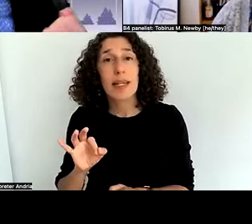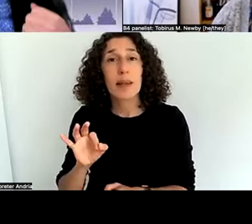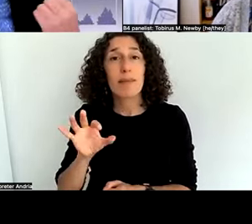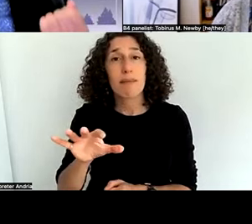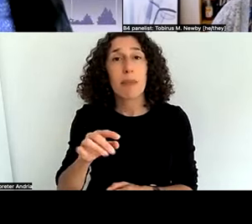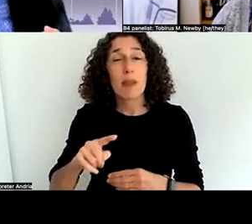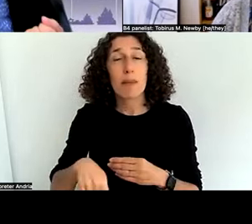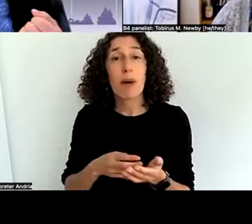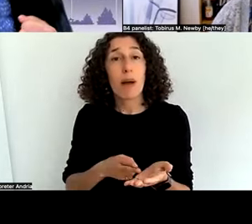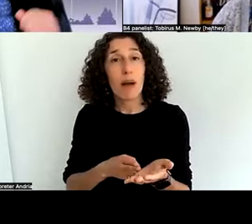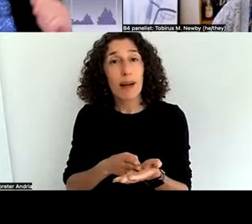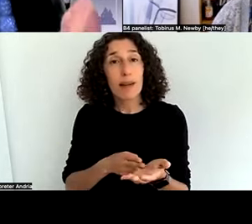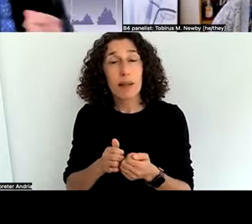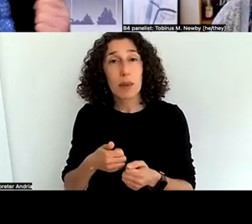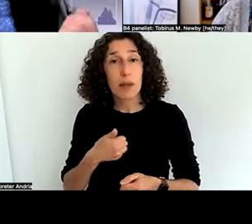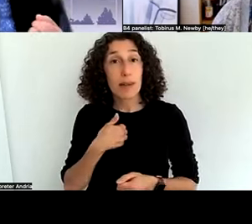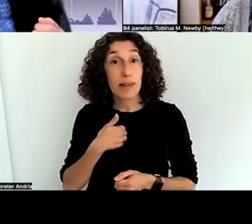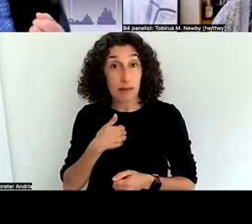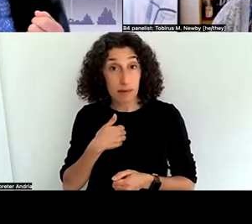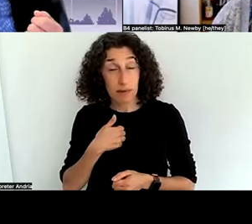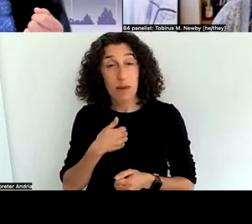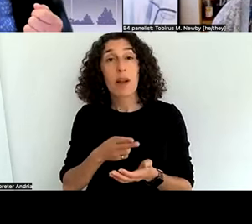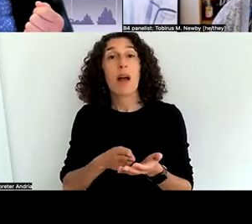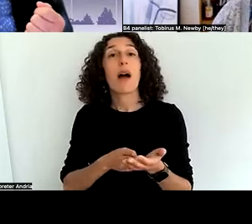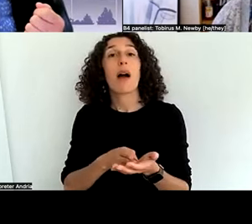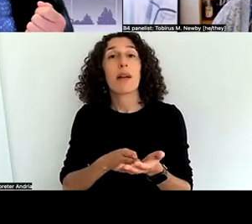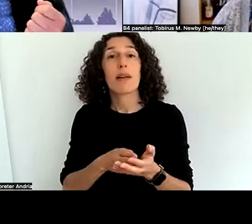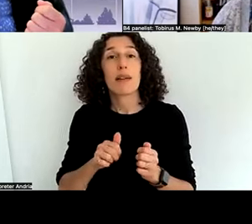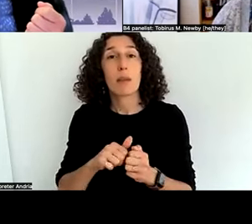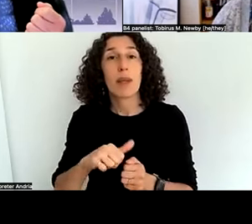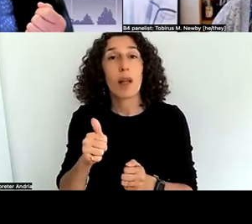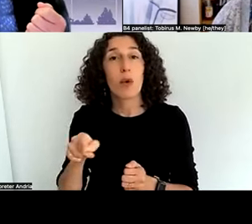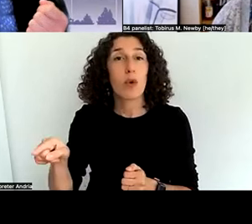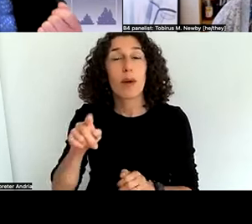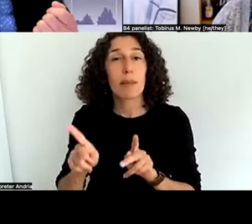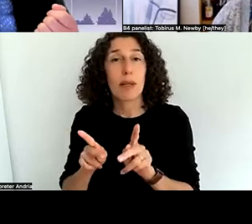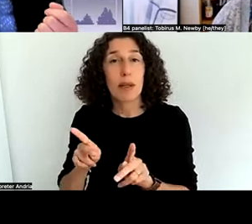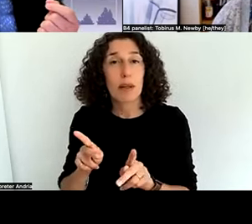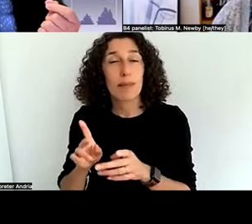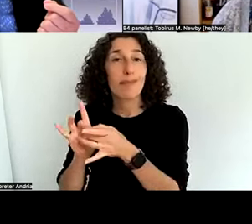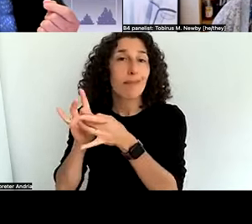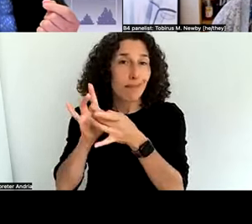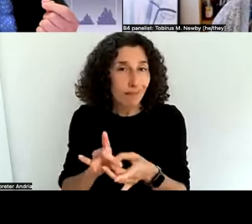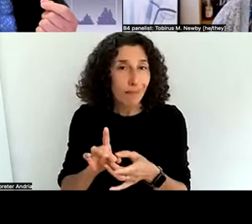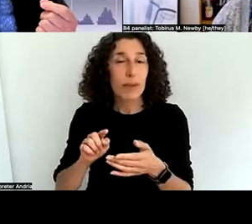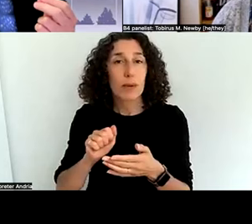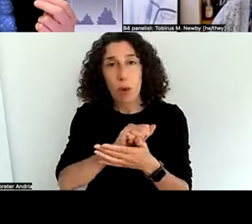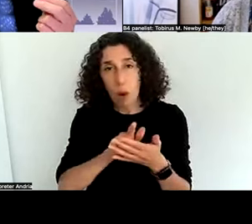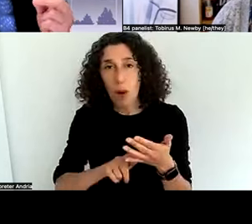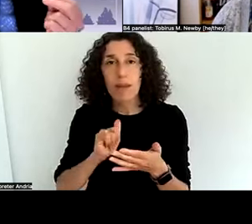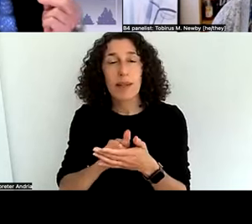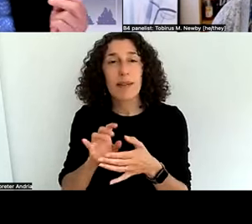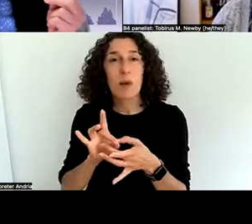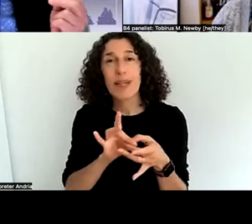and honesty with others is tied in with that. And then also one thing that I've been sort